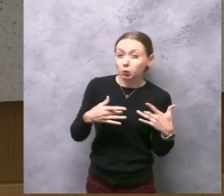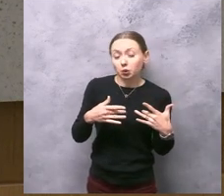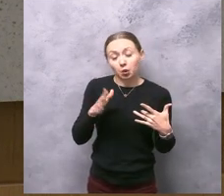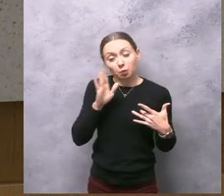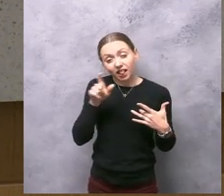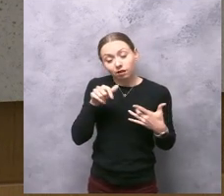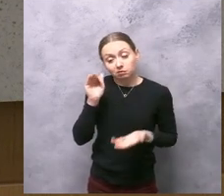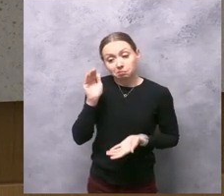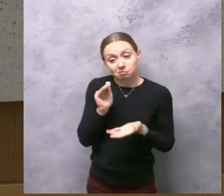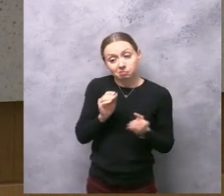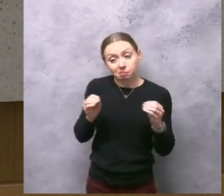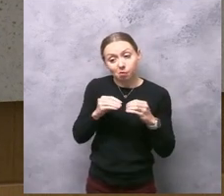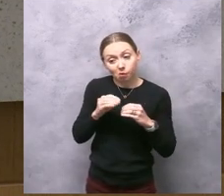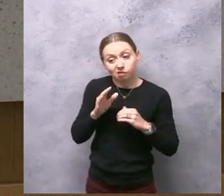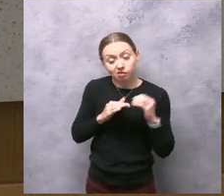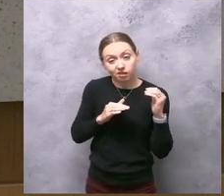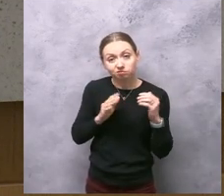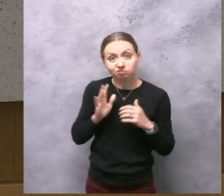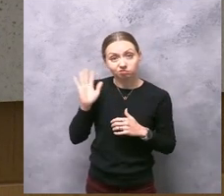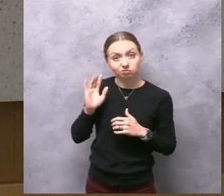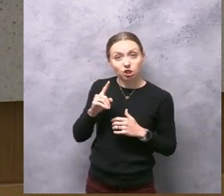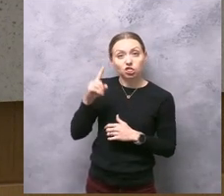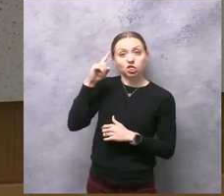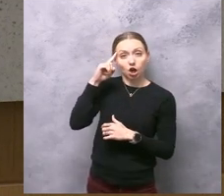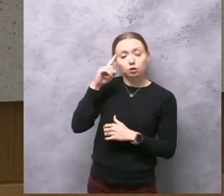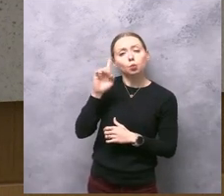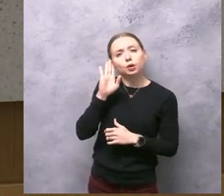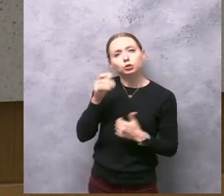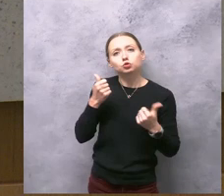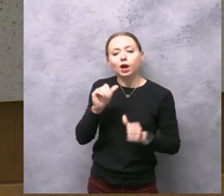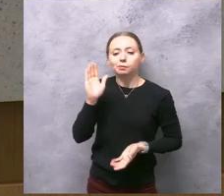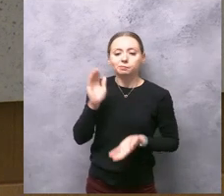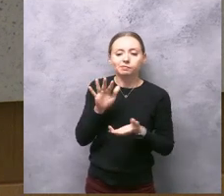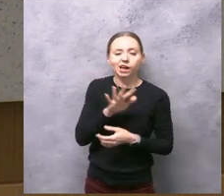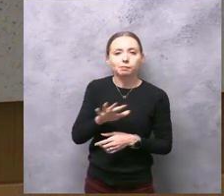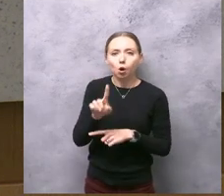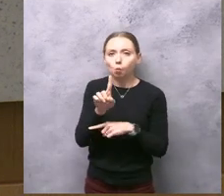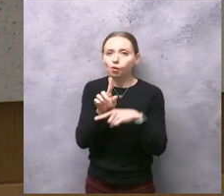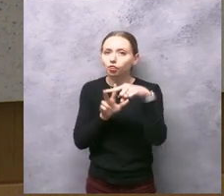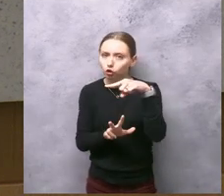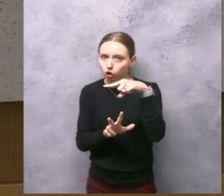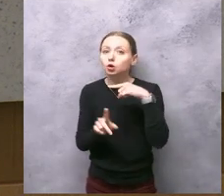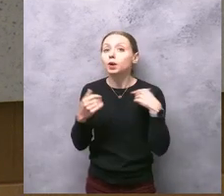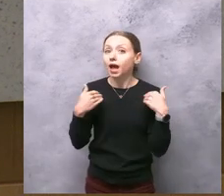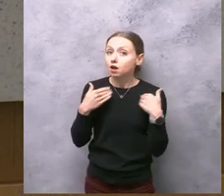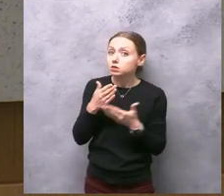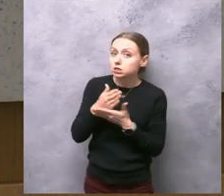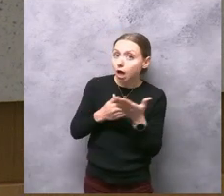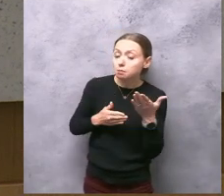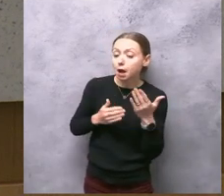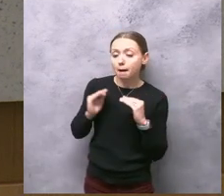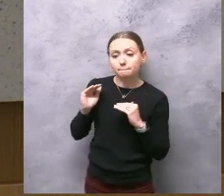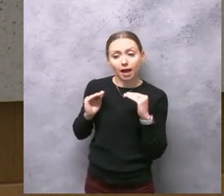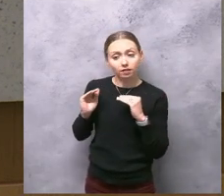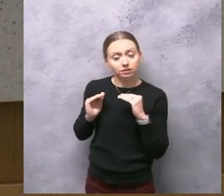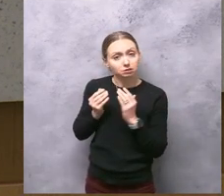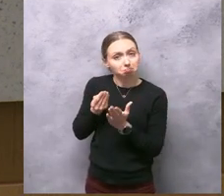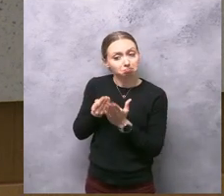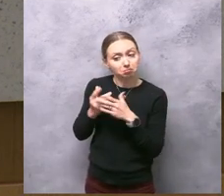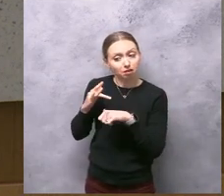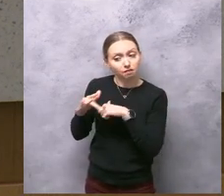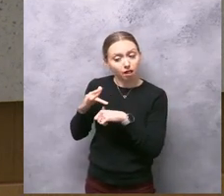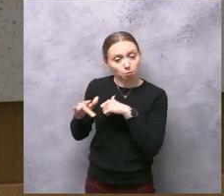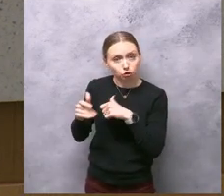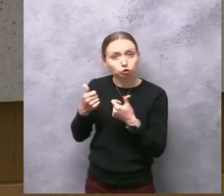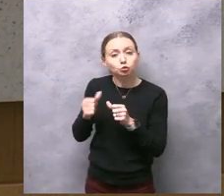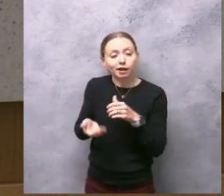only going to do about a third of it, but we have a fund balance that we're going to probably dip into a little bit to try to smooth our budget over, and then hope